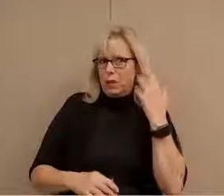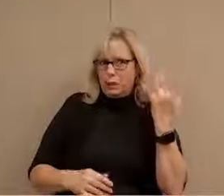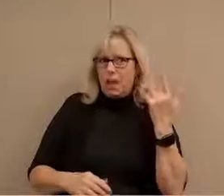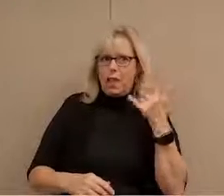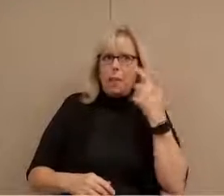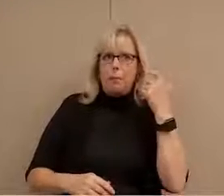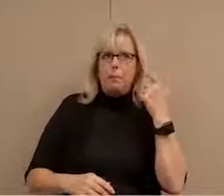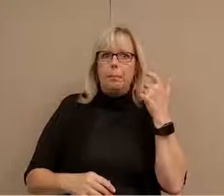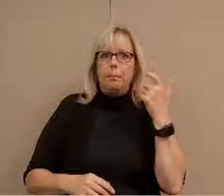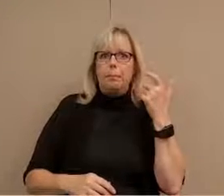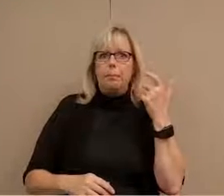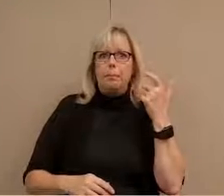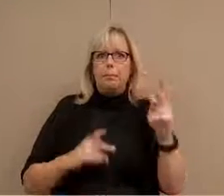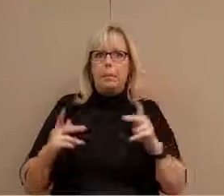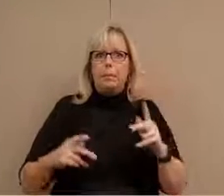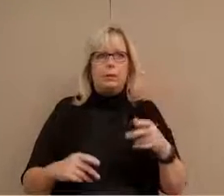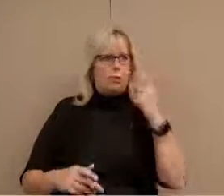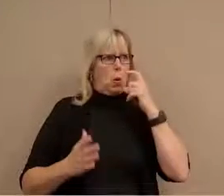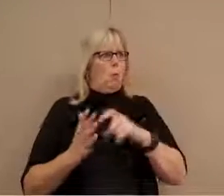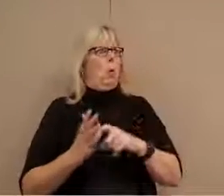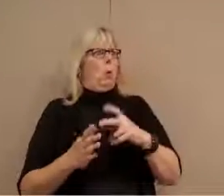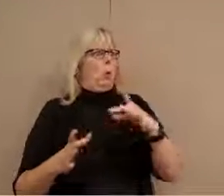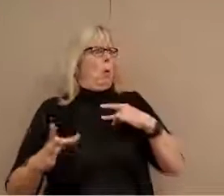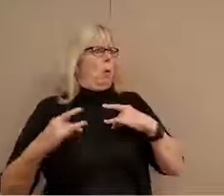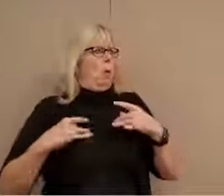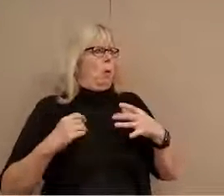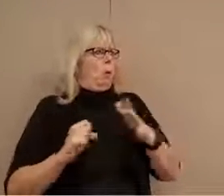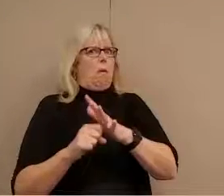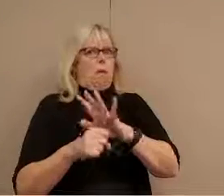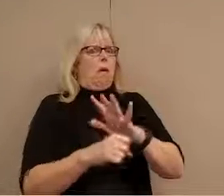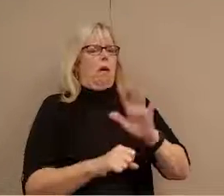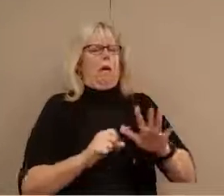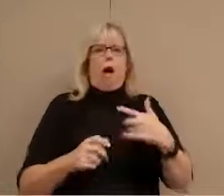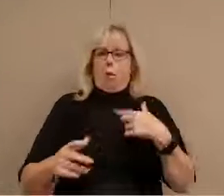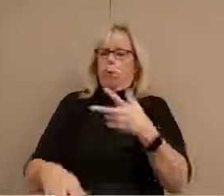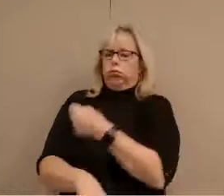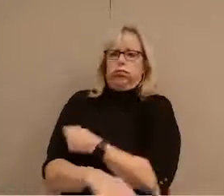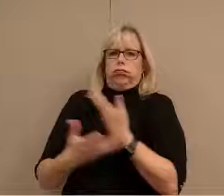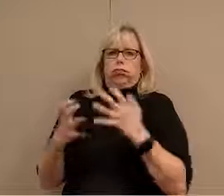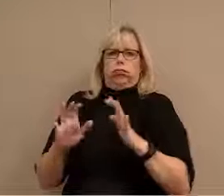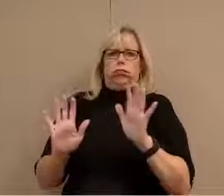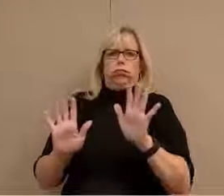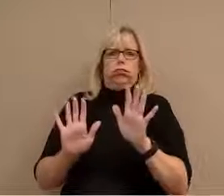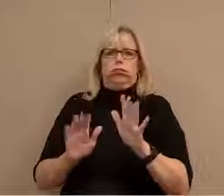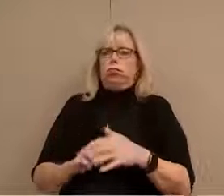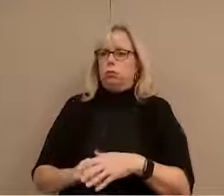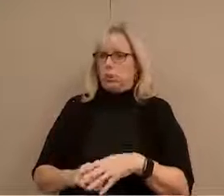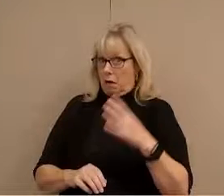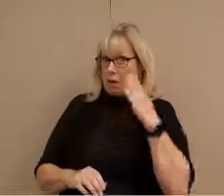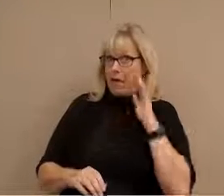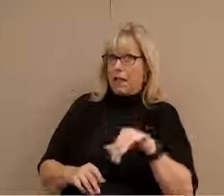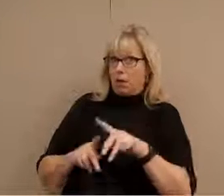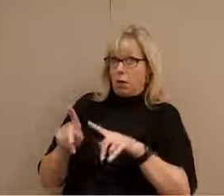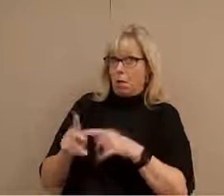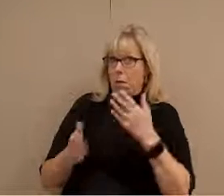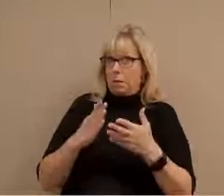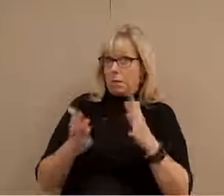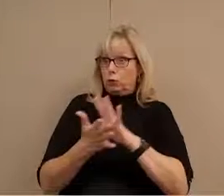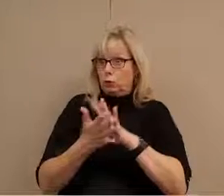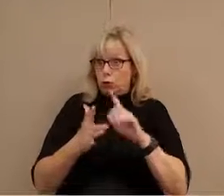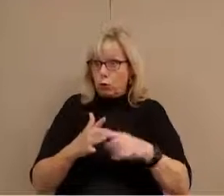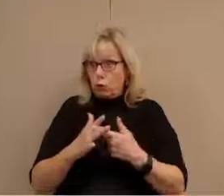You think people are, they're seeing a lot more people sick, and so they want to get in and make sure they're protected? Do you think it's also maybe school